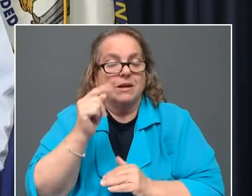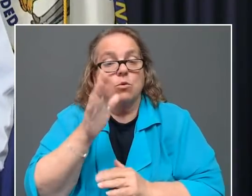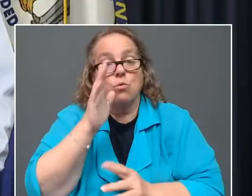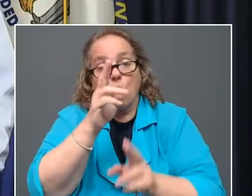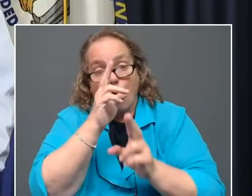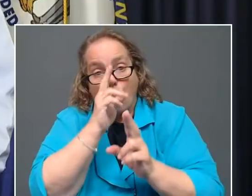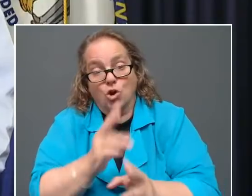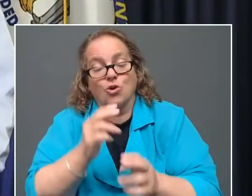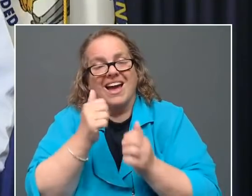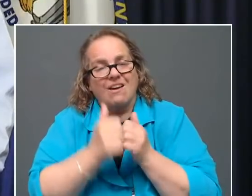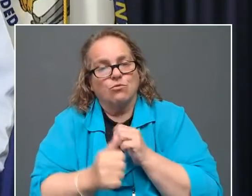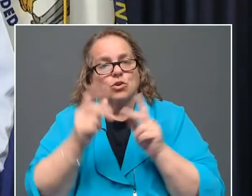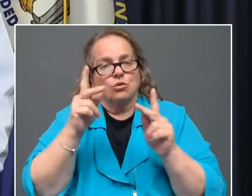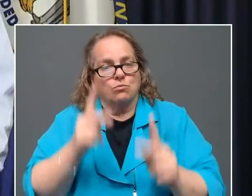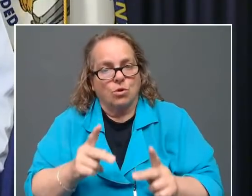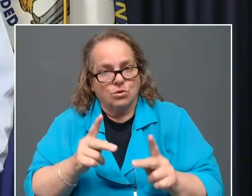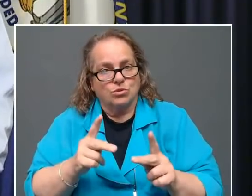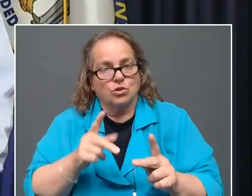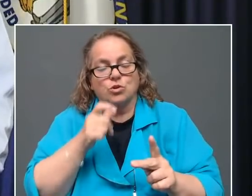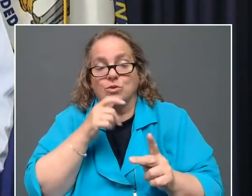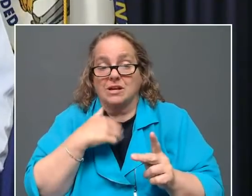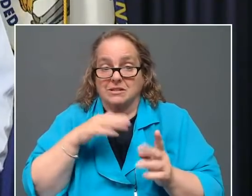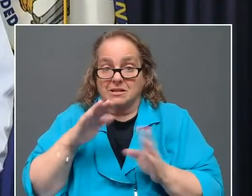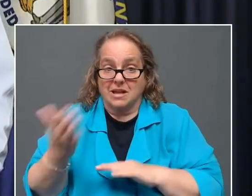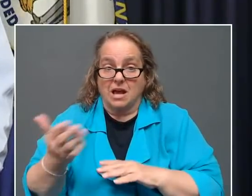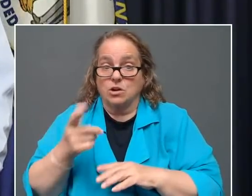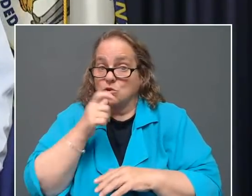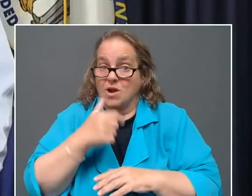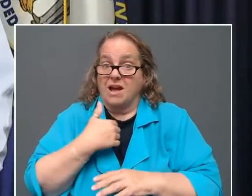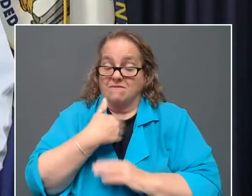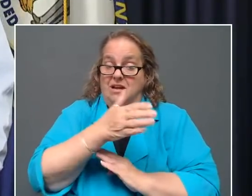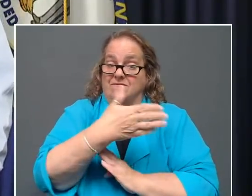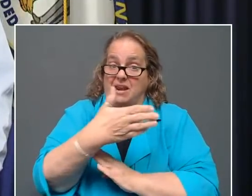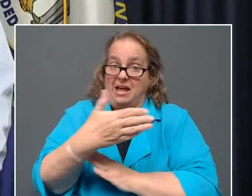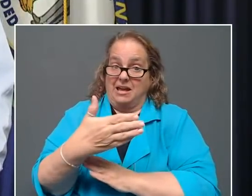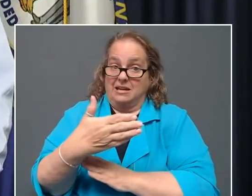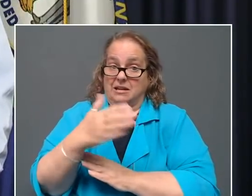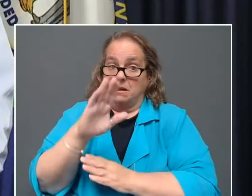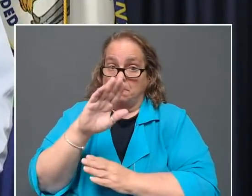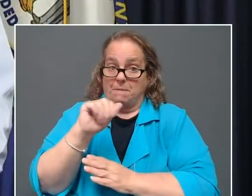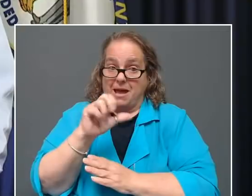we've lost as a flag out back. Now more than